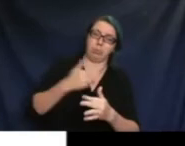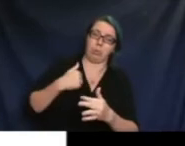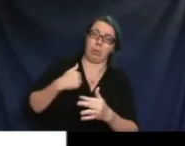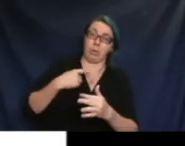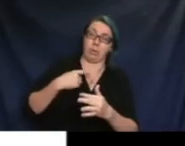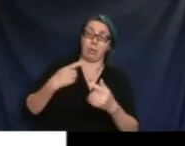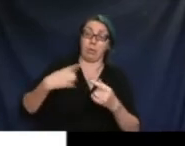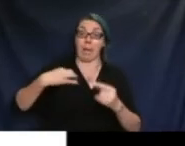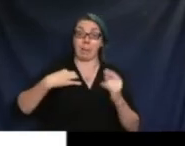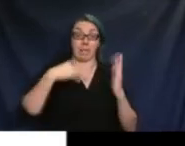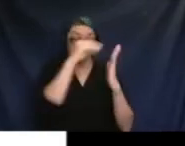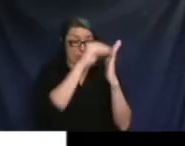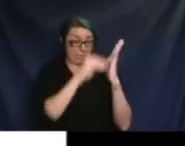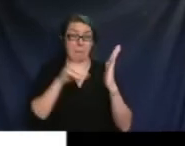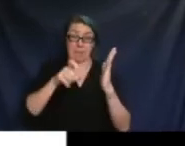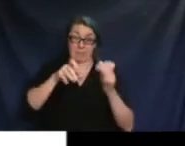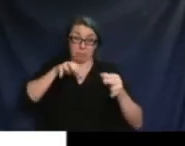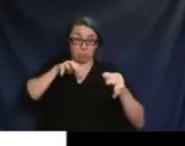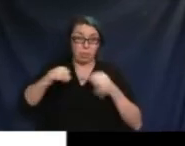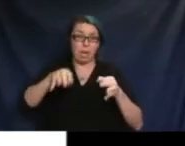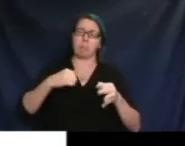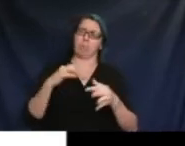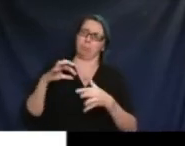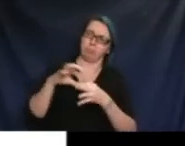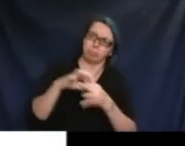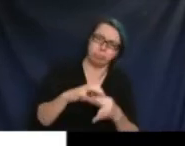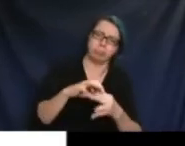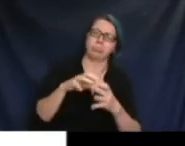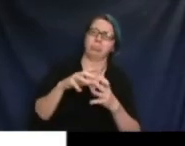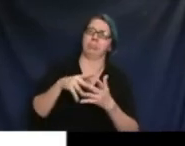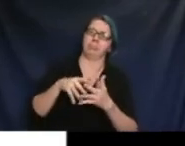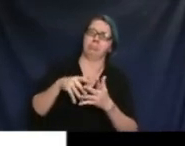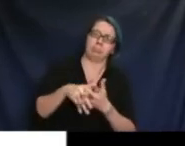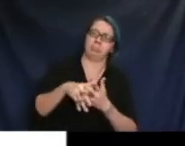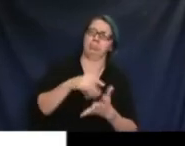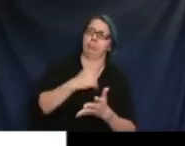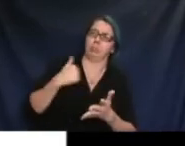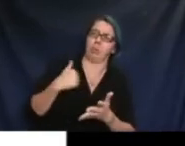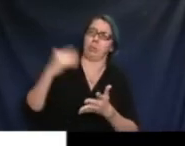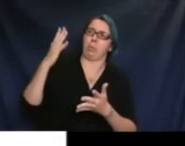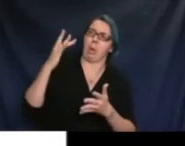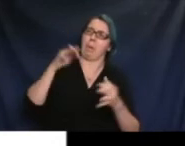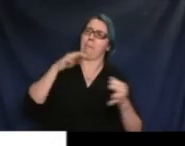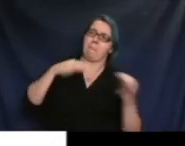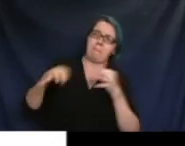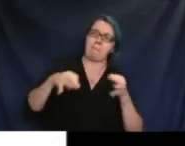Okay, so the project proposed does not have to be about,